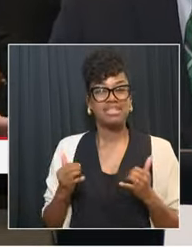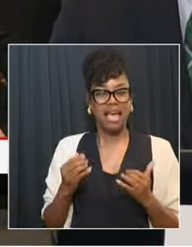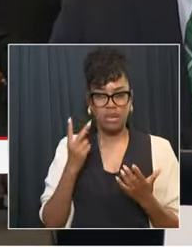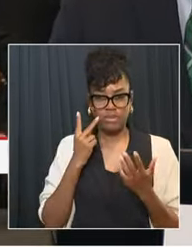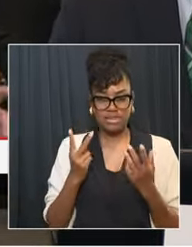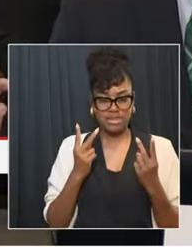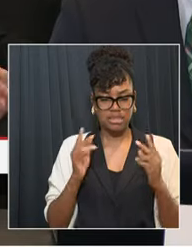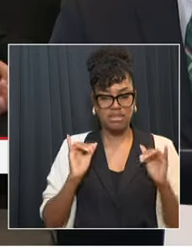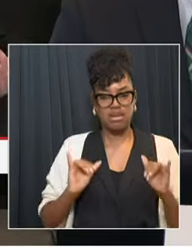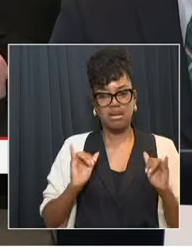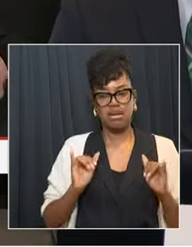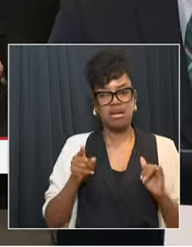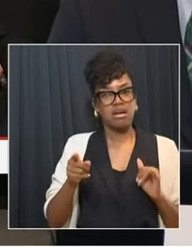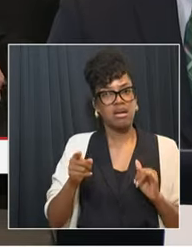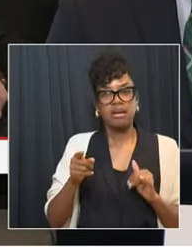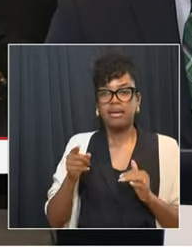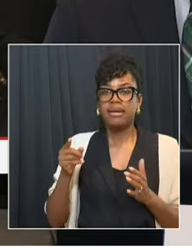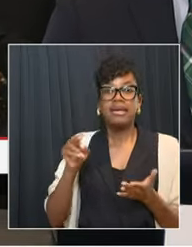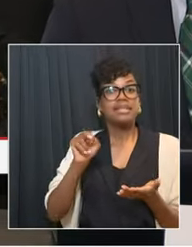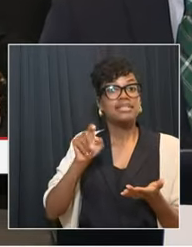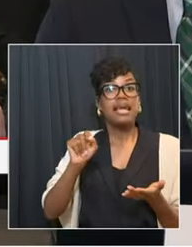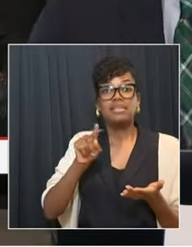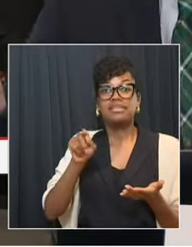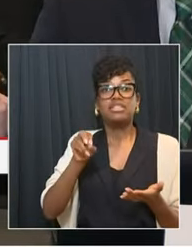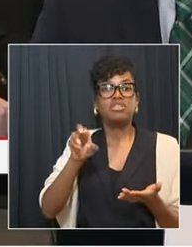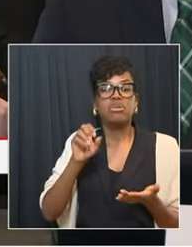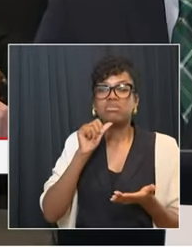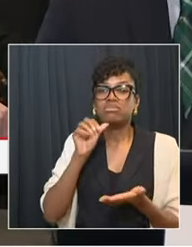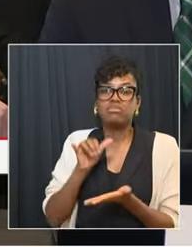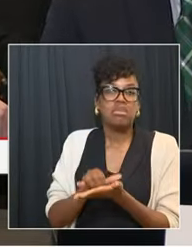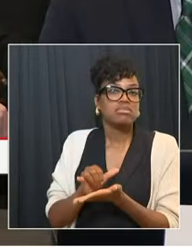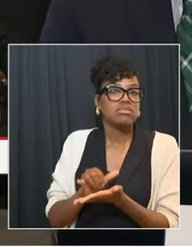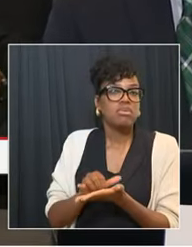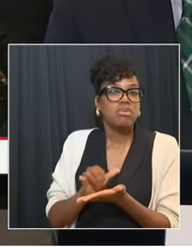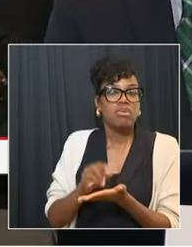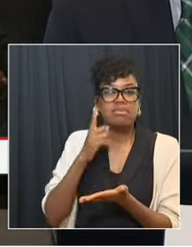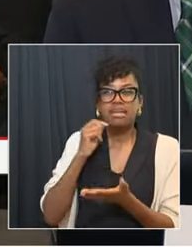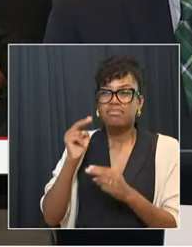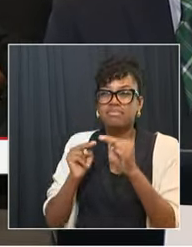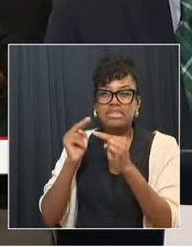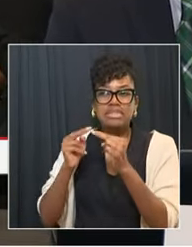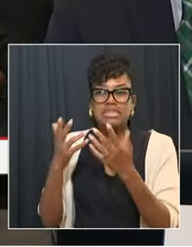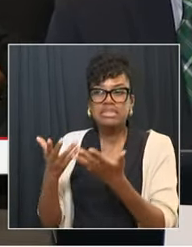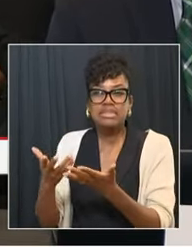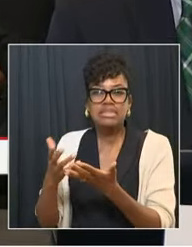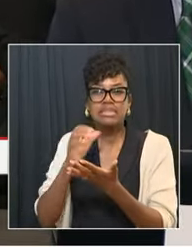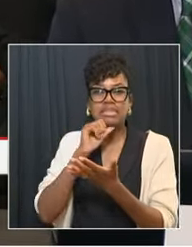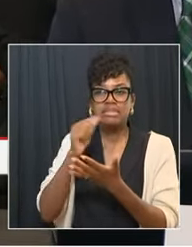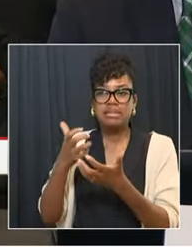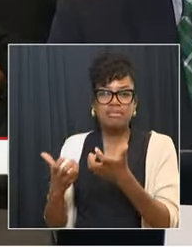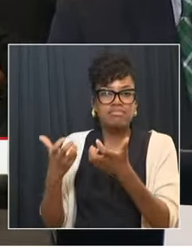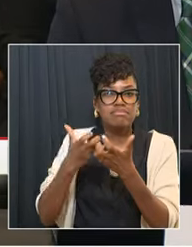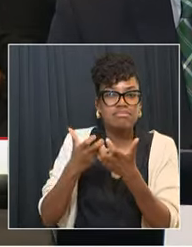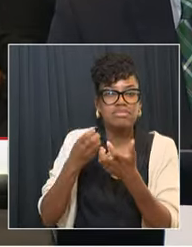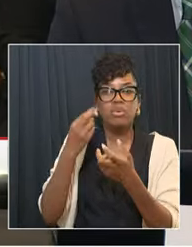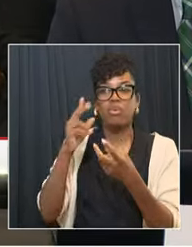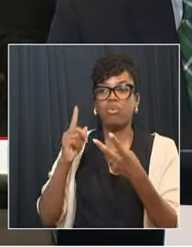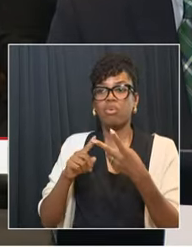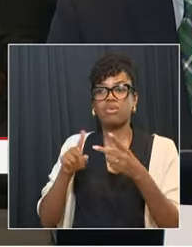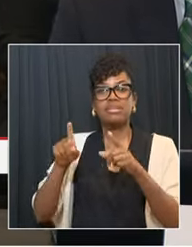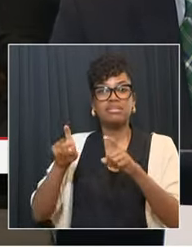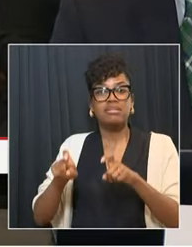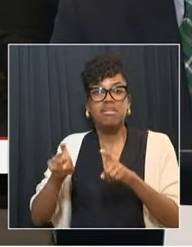site or because it's asking the district to take on a technology that has not been tested anywhere else.